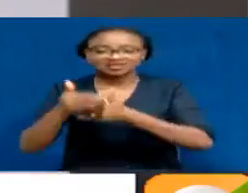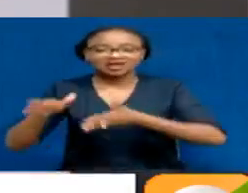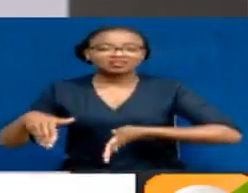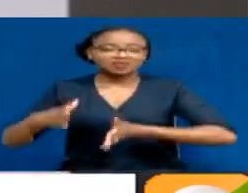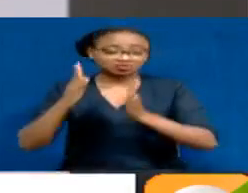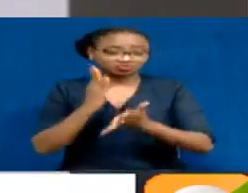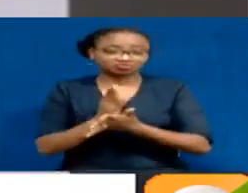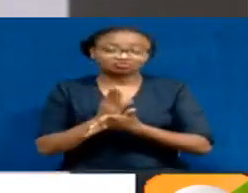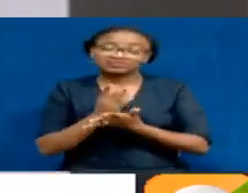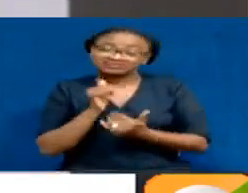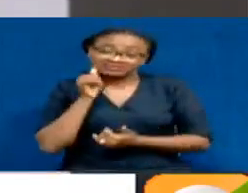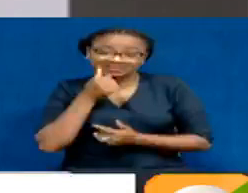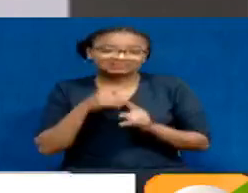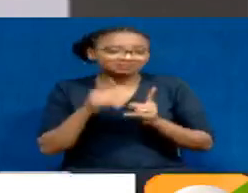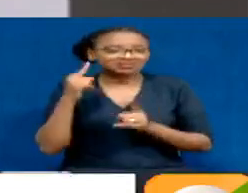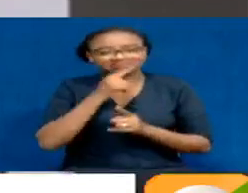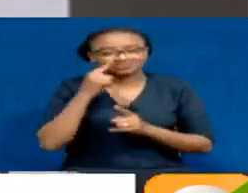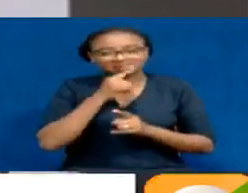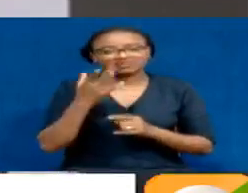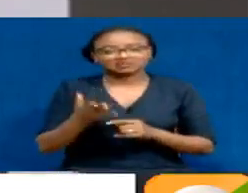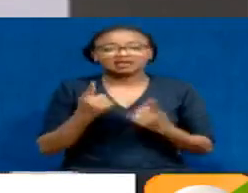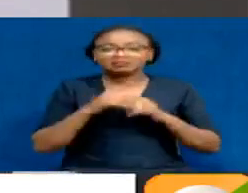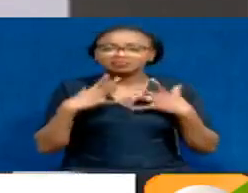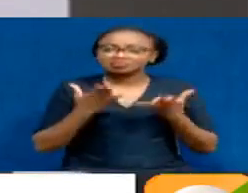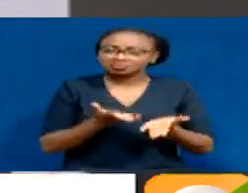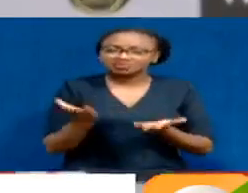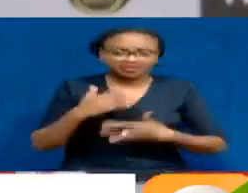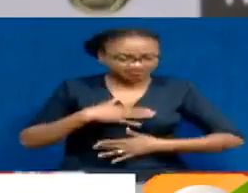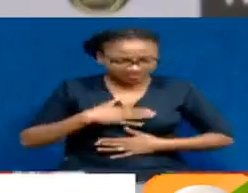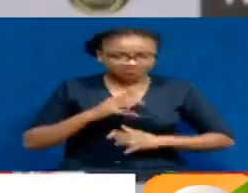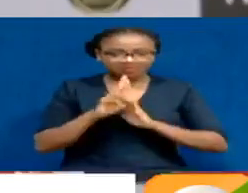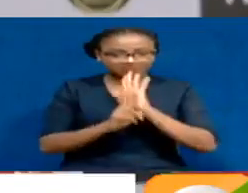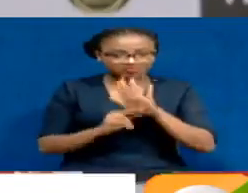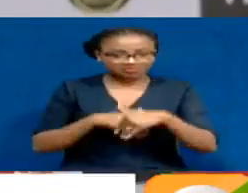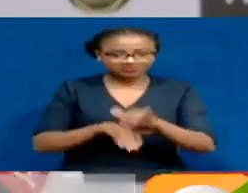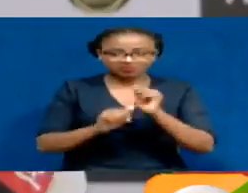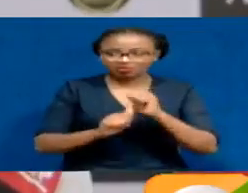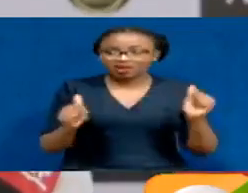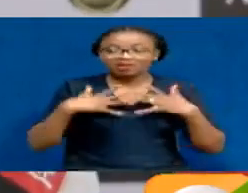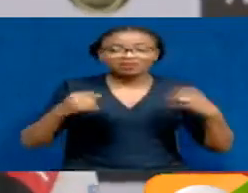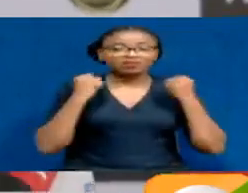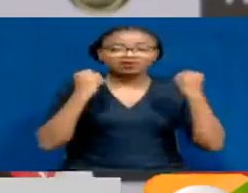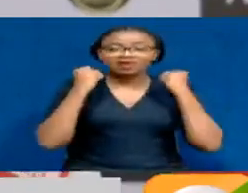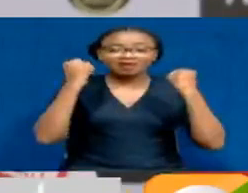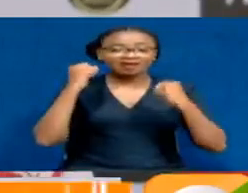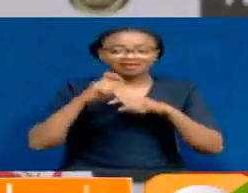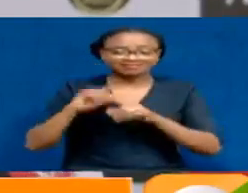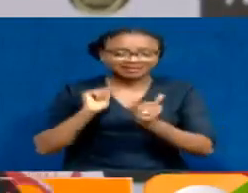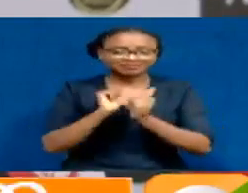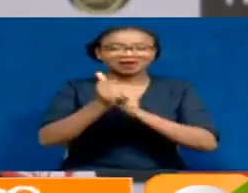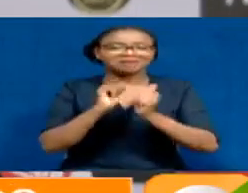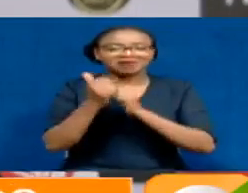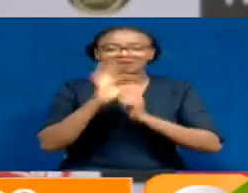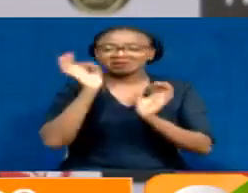I mean, I enjoy it, but it's going to end badly. But everyone here has been incredibly respectful. The people are cheering for us all the time, and